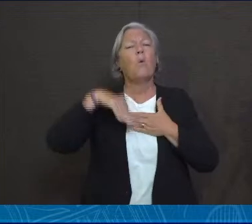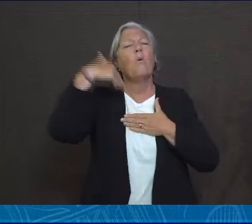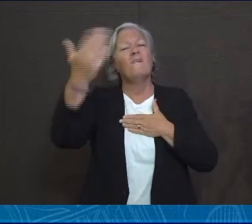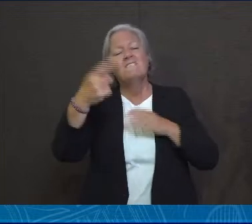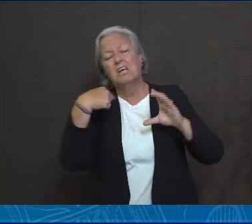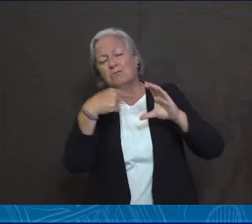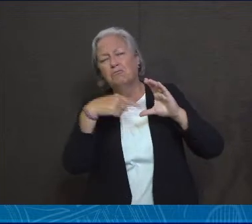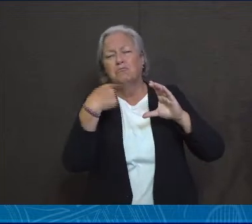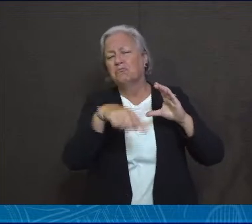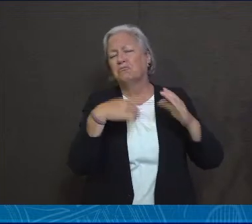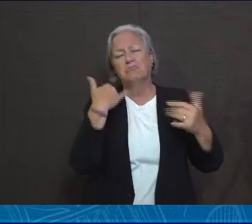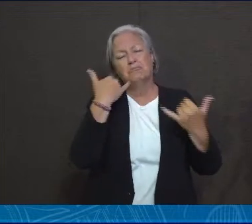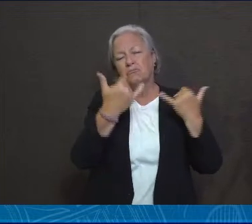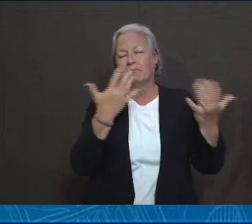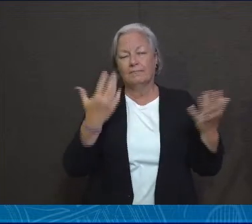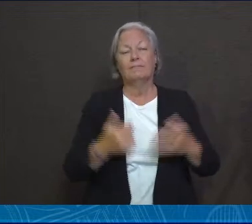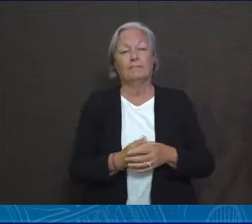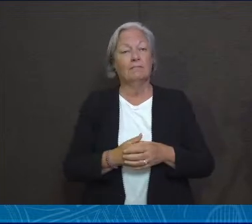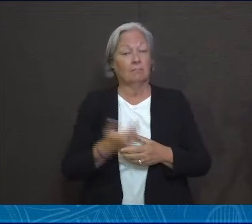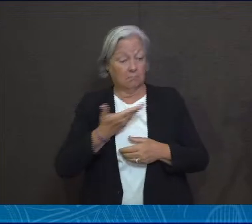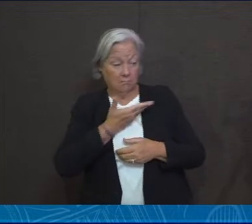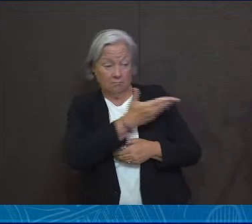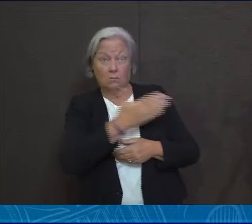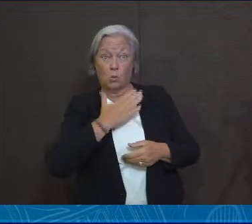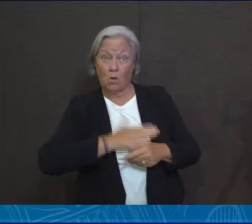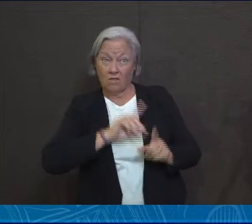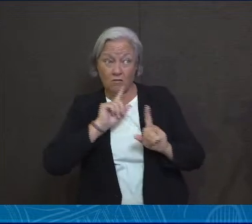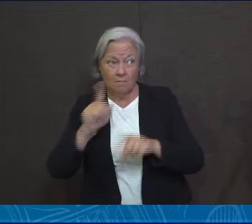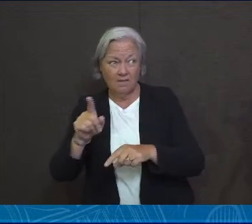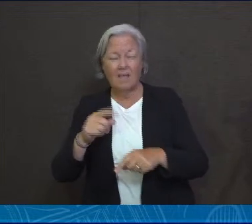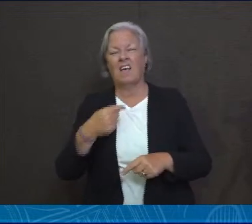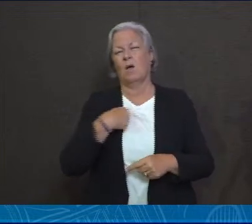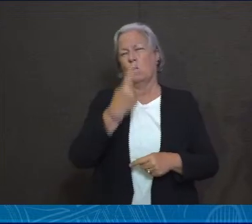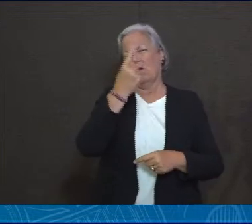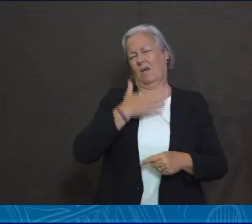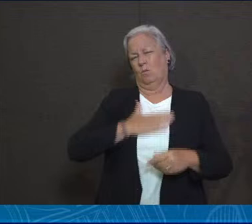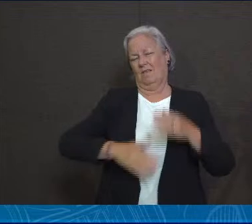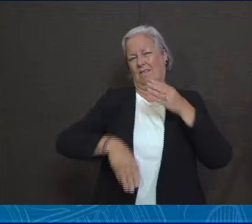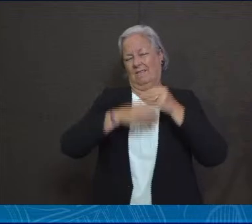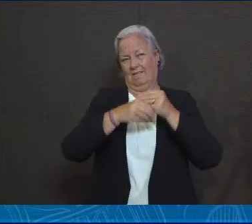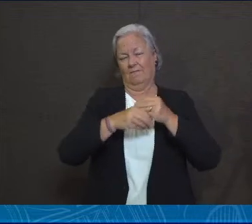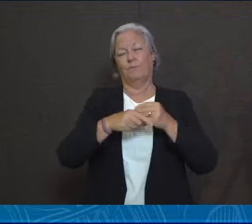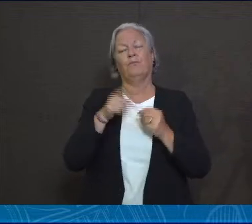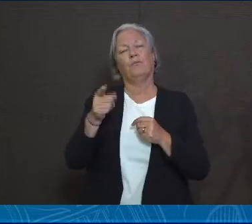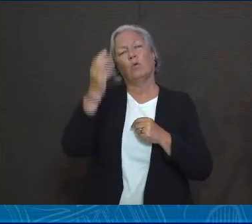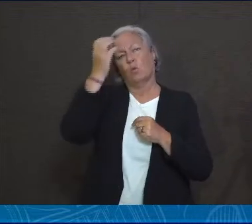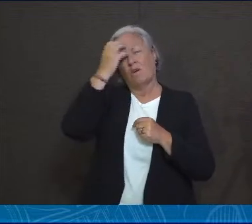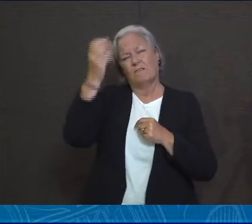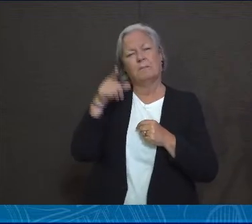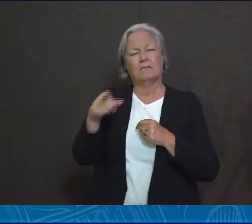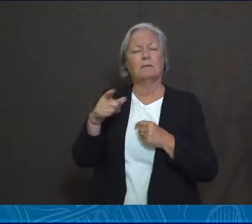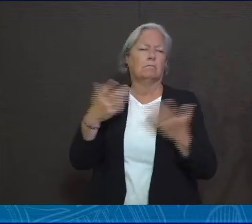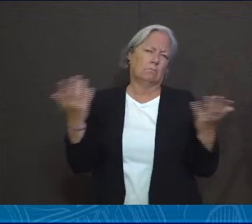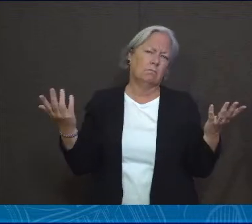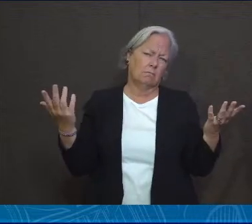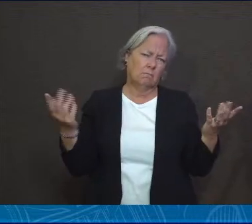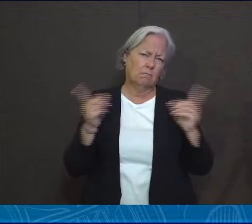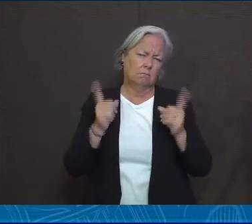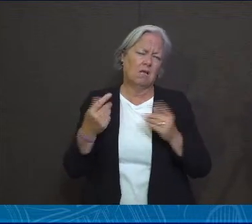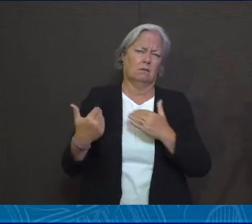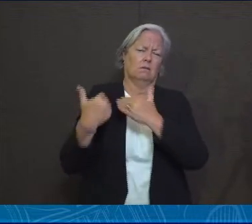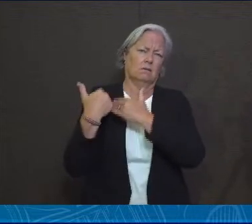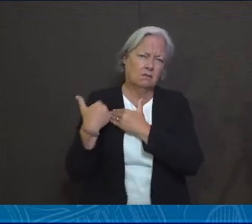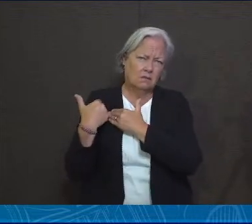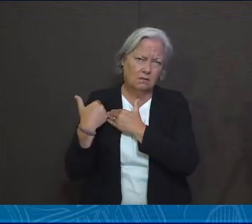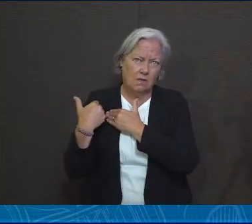want to offer an additional response to that question? The only thing I'd add is that the government obviously has a responsibility to make sure that they